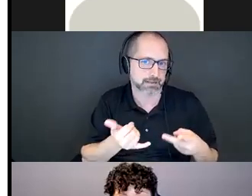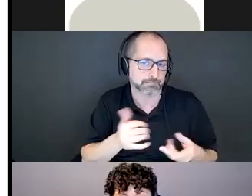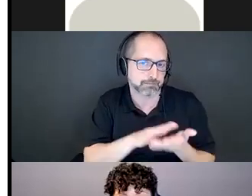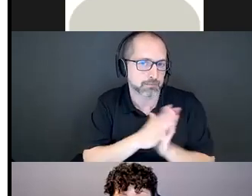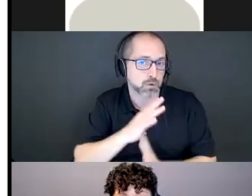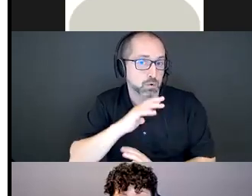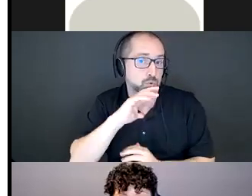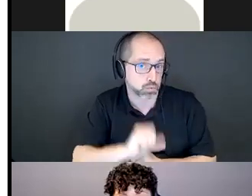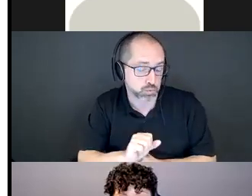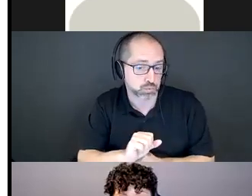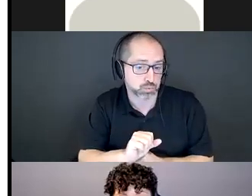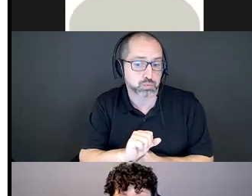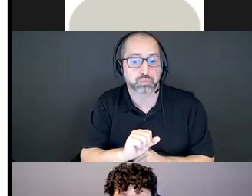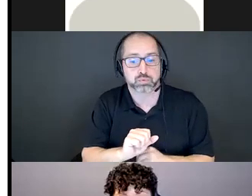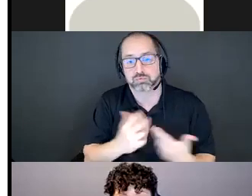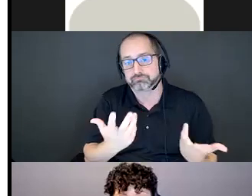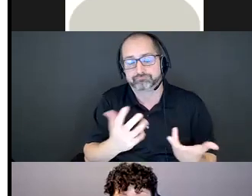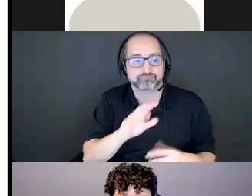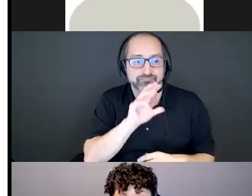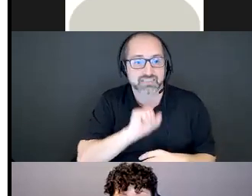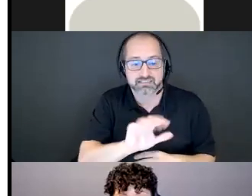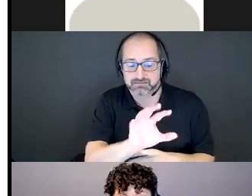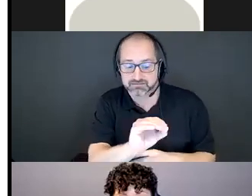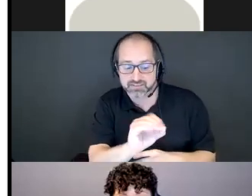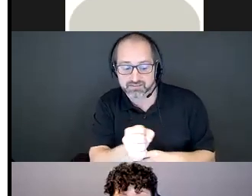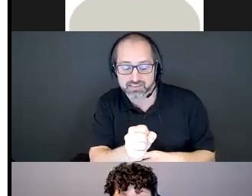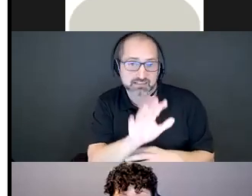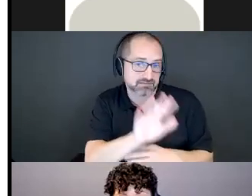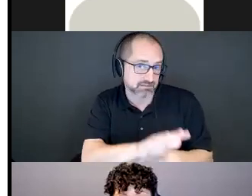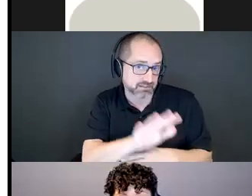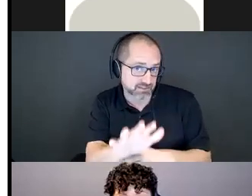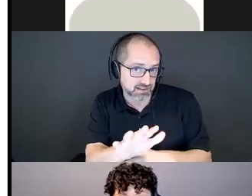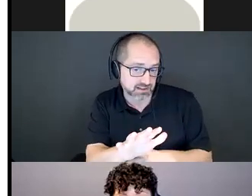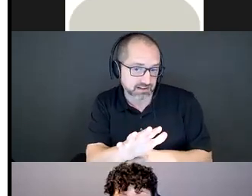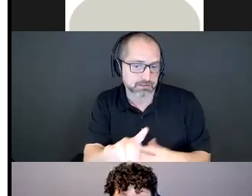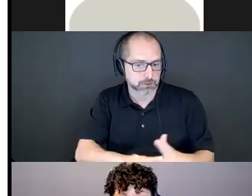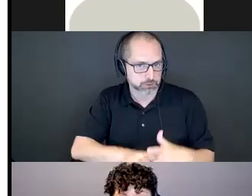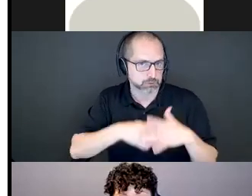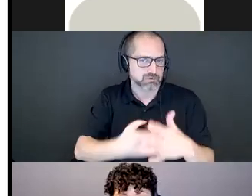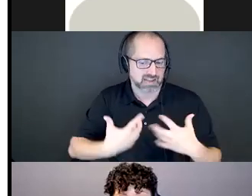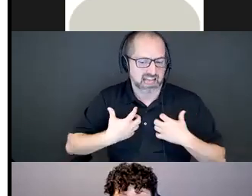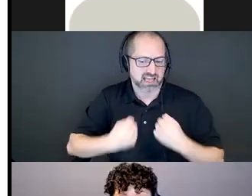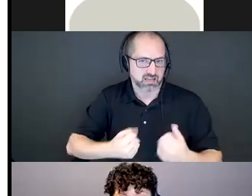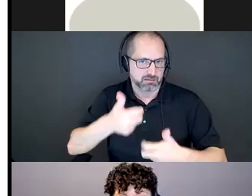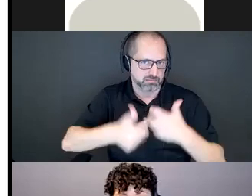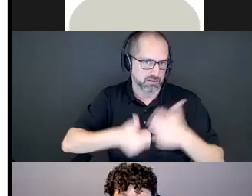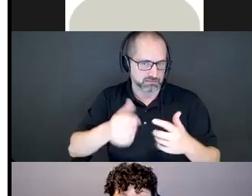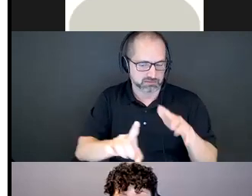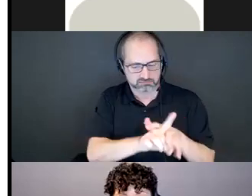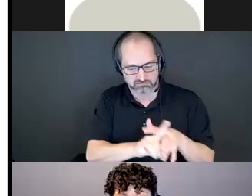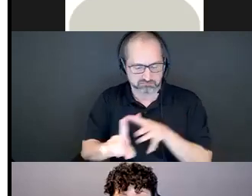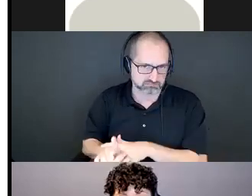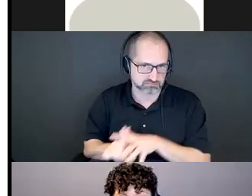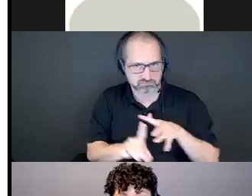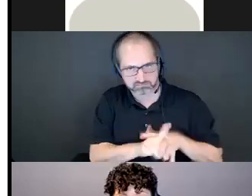their early 50s, mid 50s, start to have many health issues as a result of their